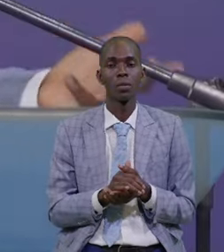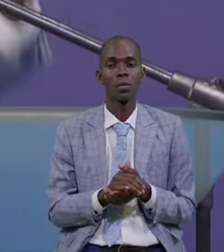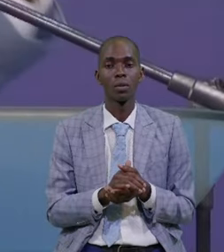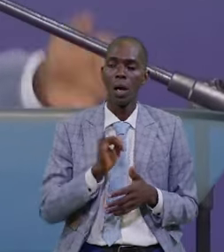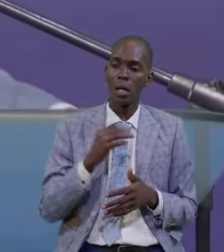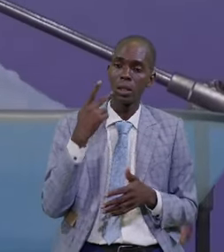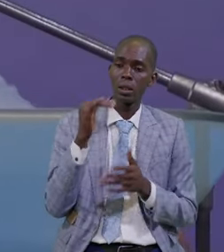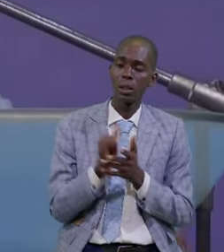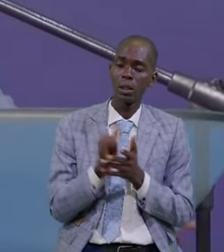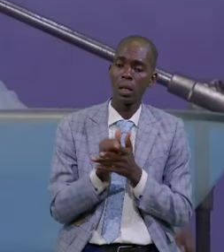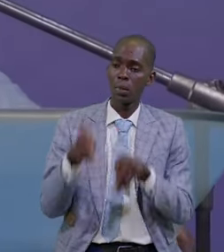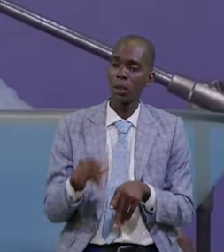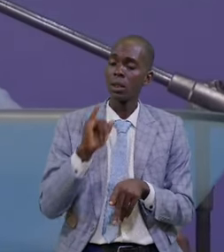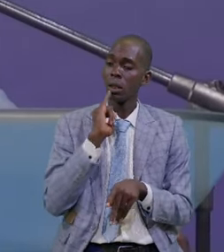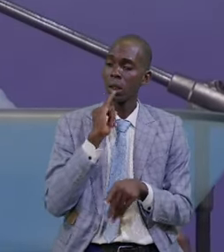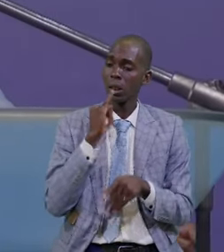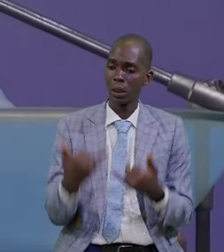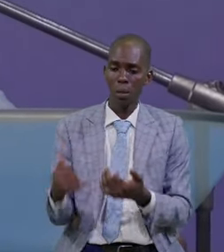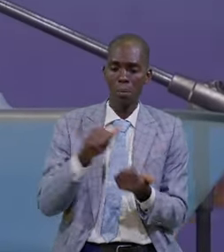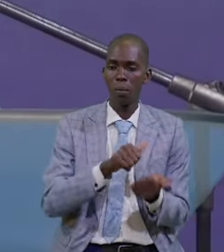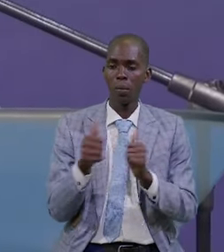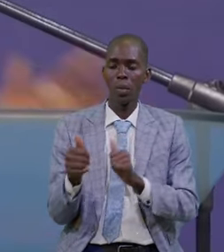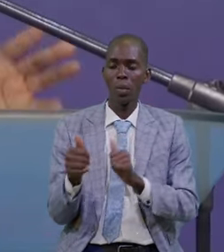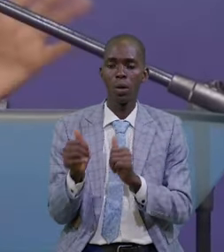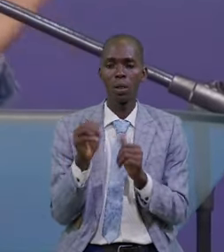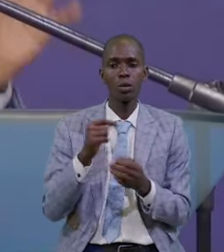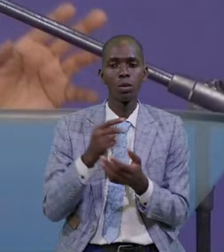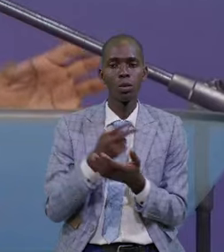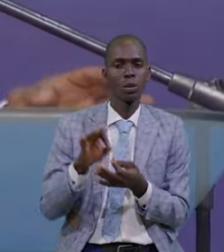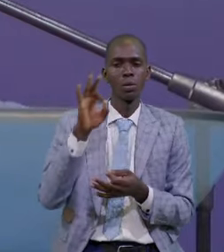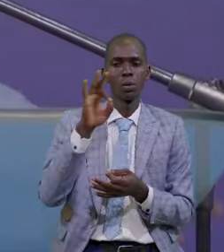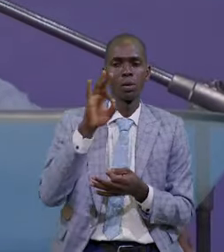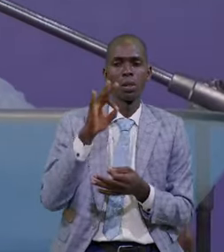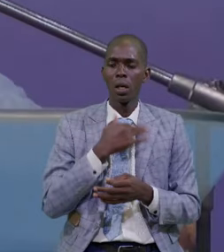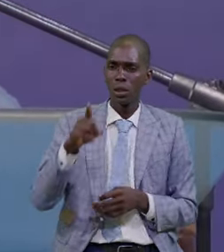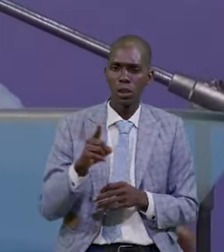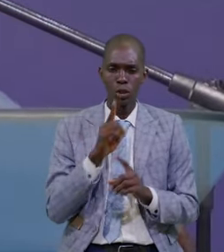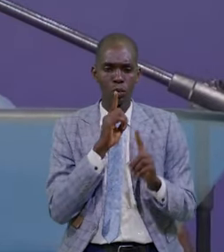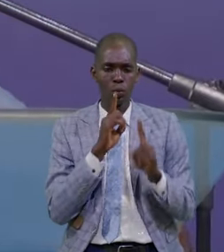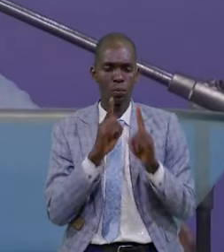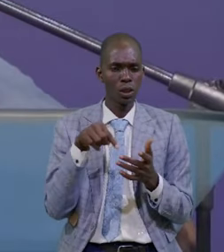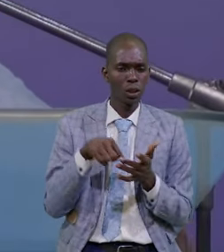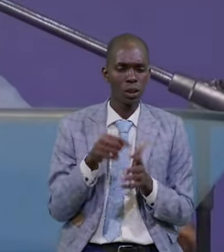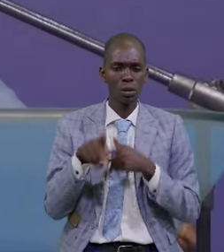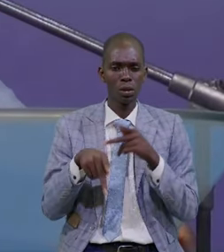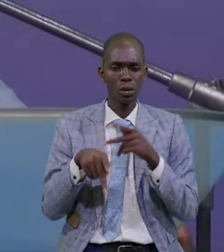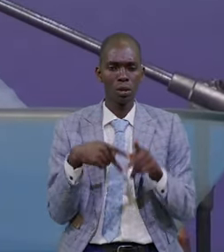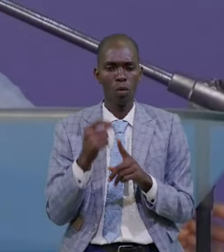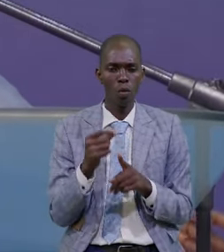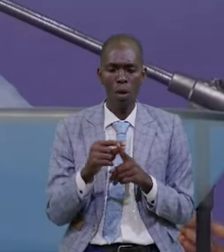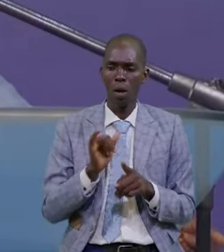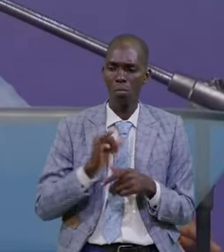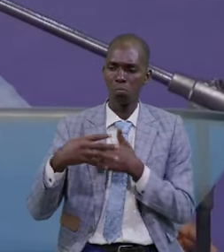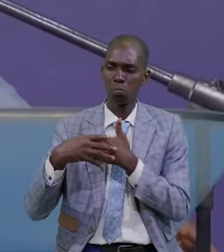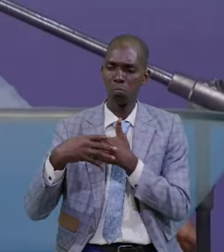is baptized in the Holy Ghost, and he speaks these words, and I speak them to you.